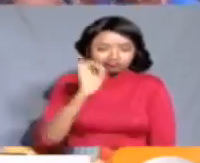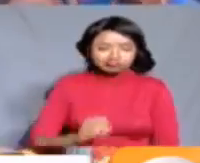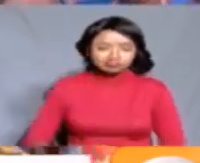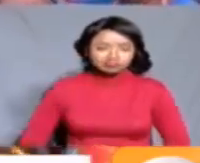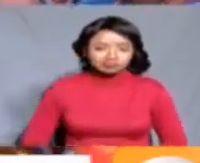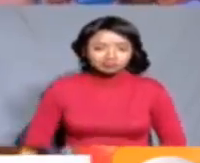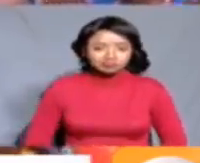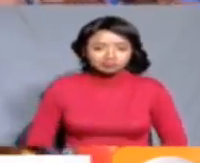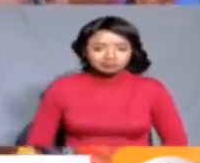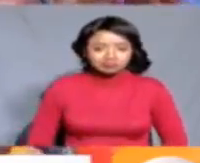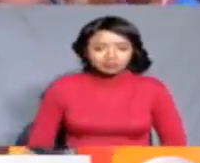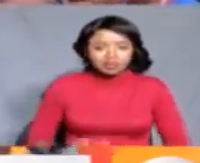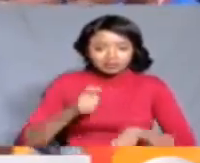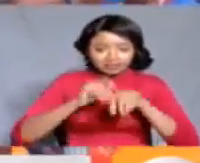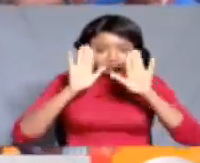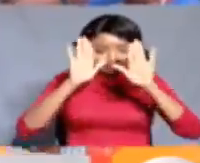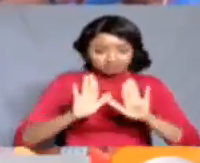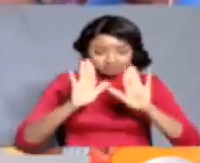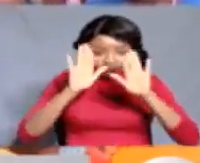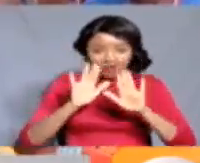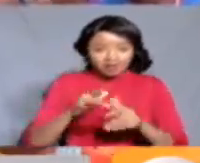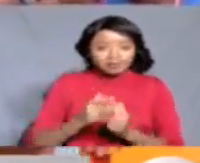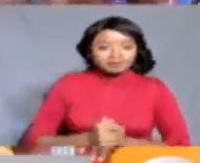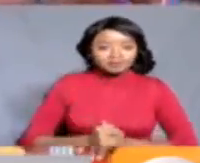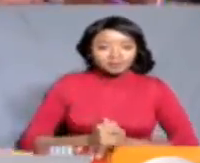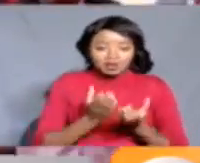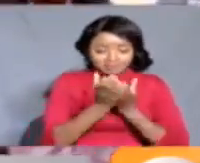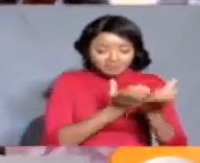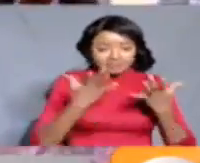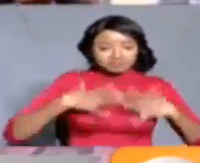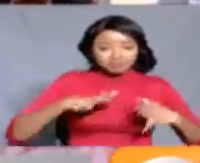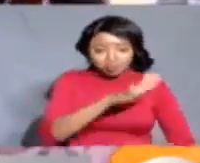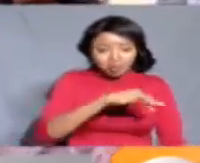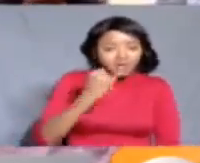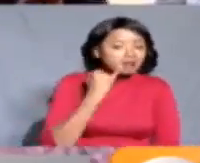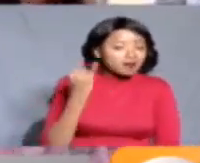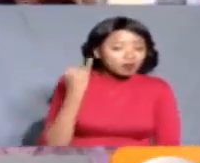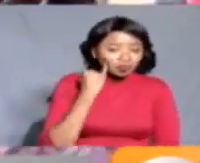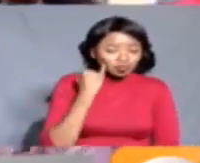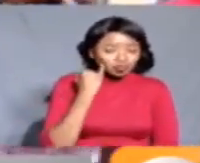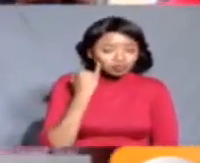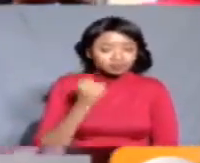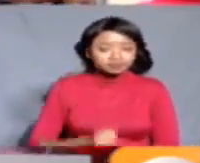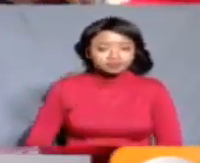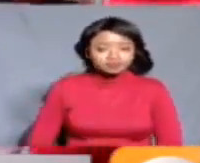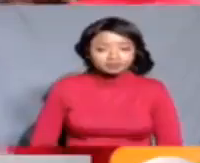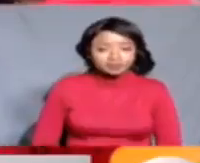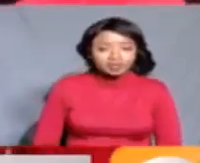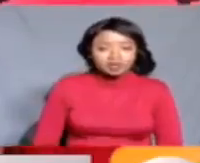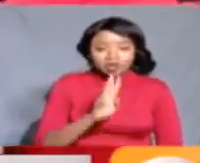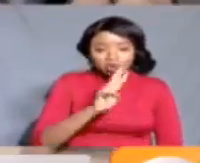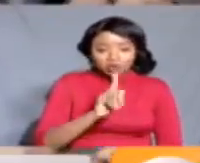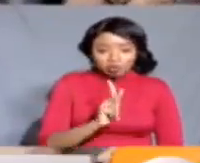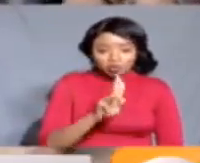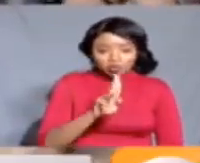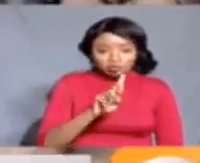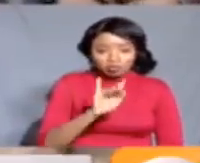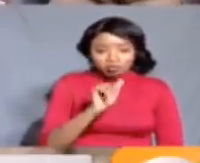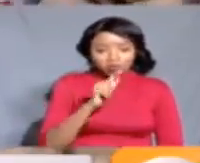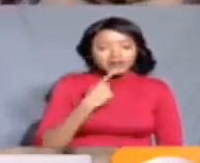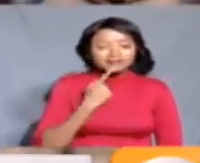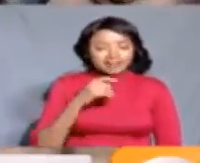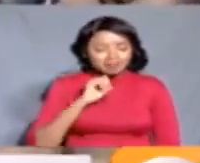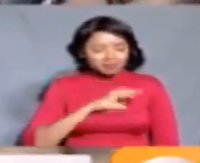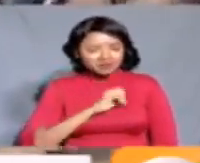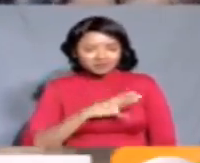In a rally camp fundraiser in aid of traders in Nakuru town, Gatundu South lawmaker Moses Kuria claimed tensions were building